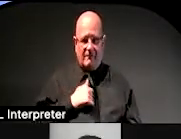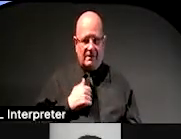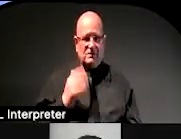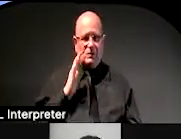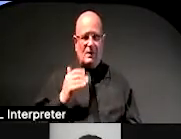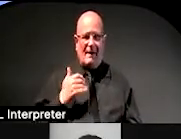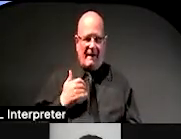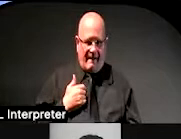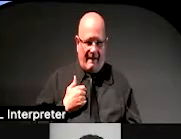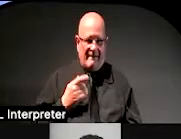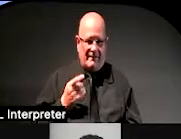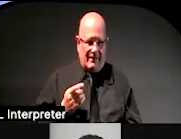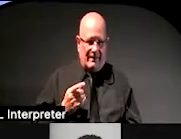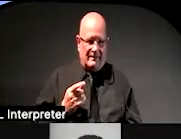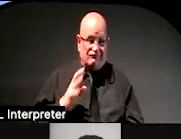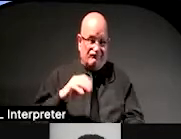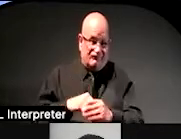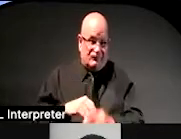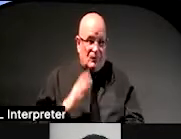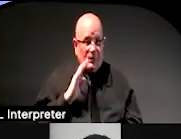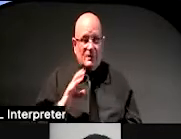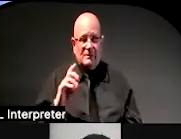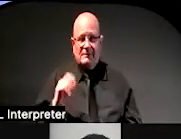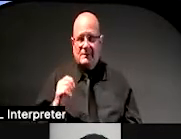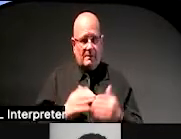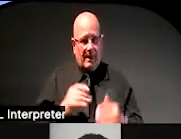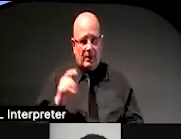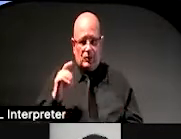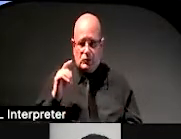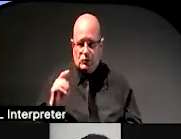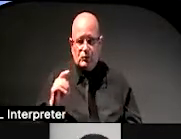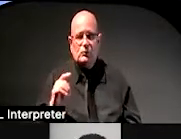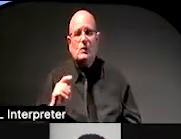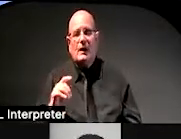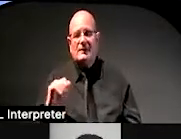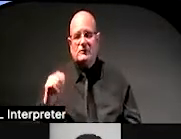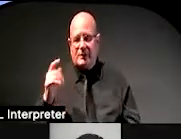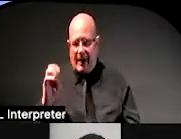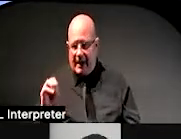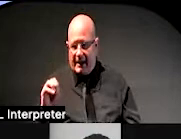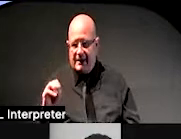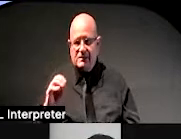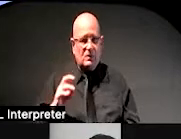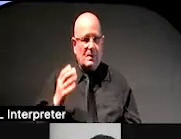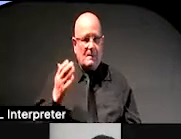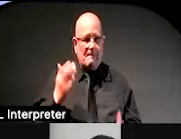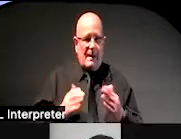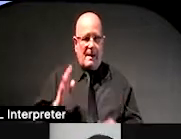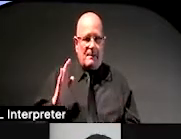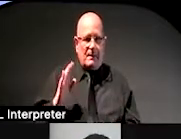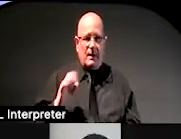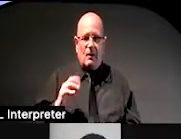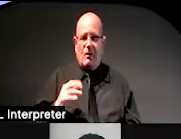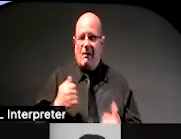have the opportunity to be a part of, whether it's you as you age, or maybe you're in a car